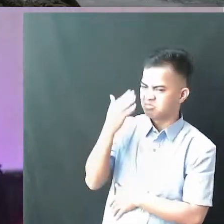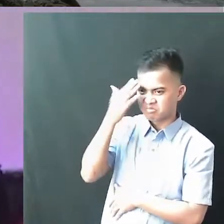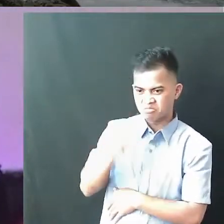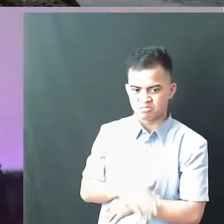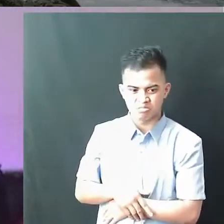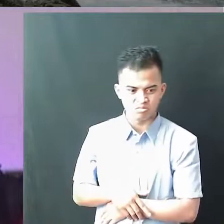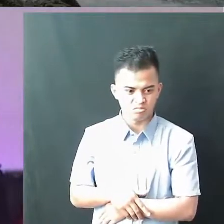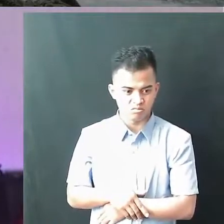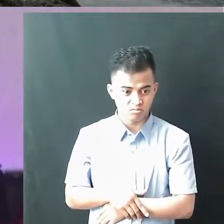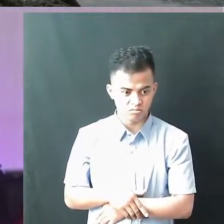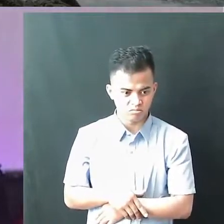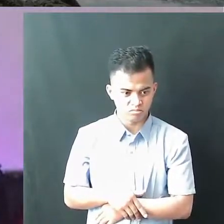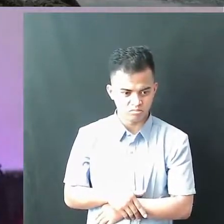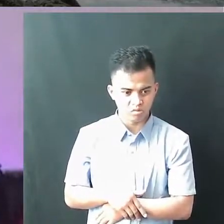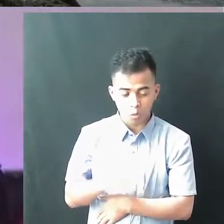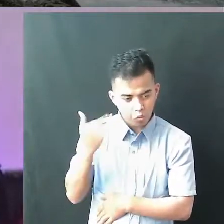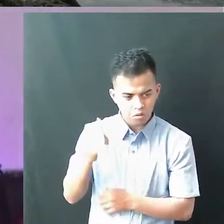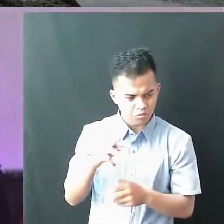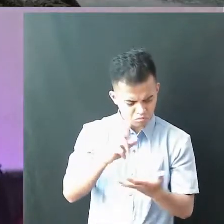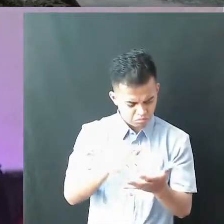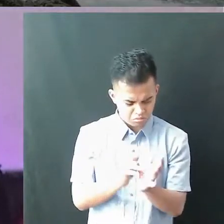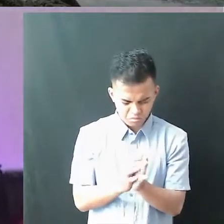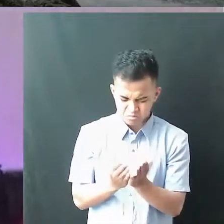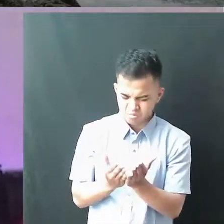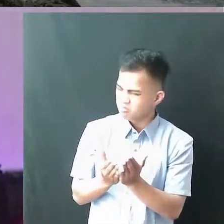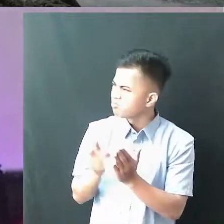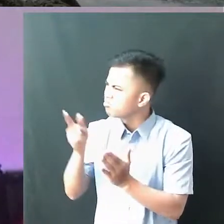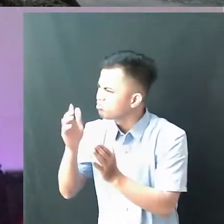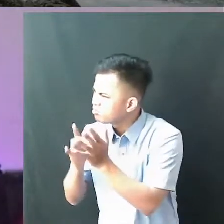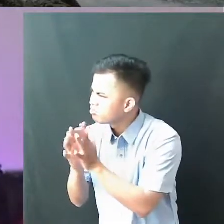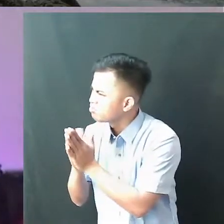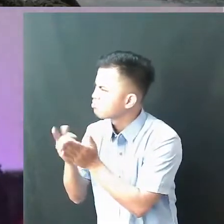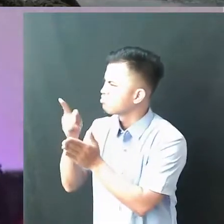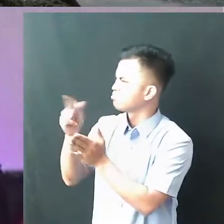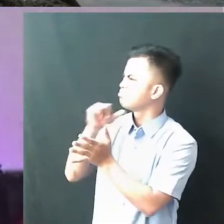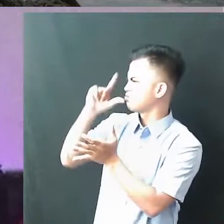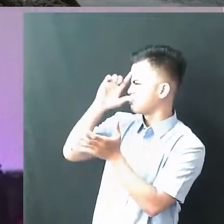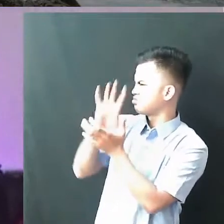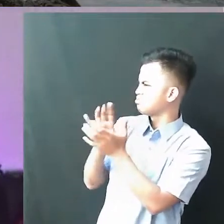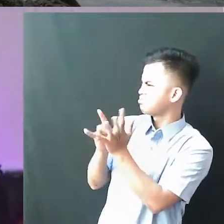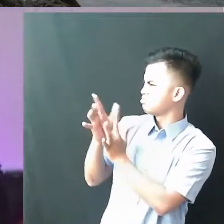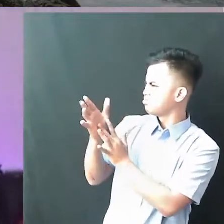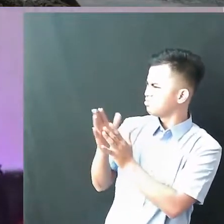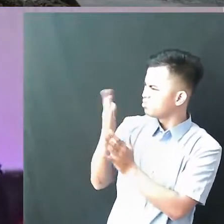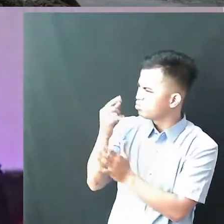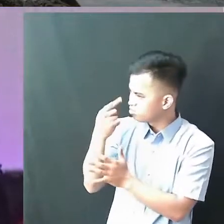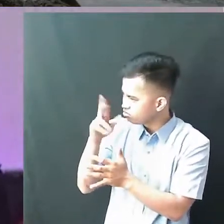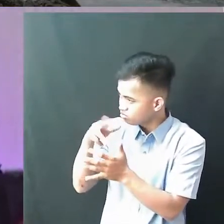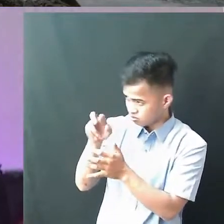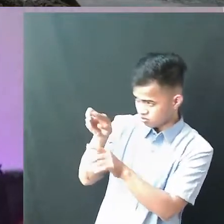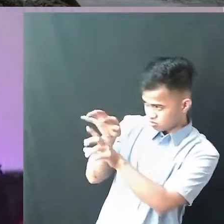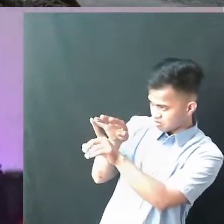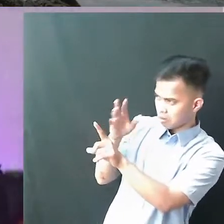The one of the people who wrote the article claimed it wasn't their beliefs aren't religion.